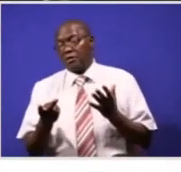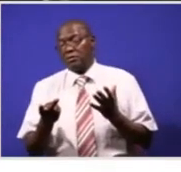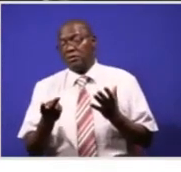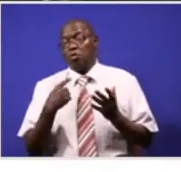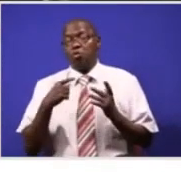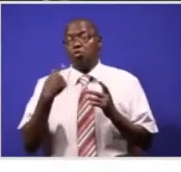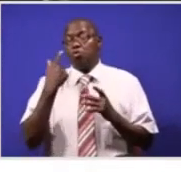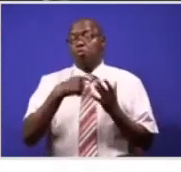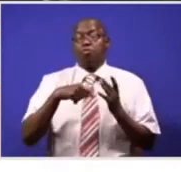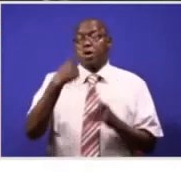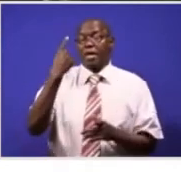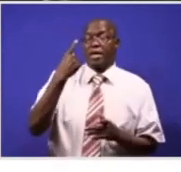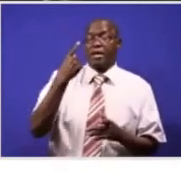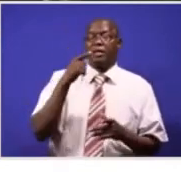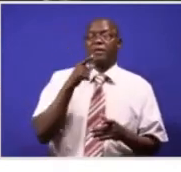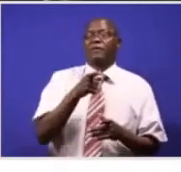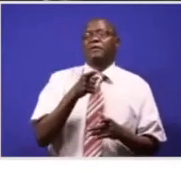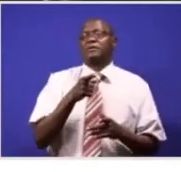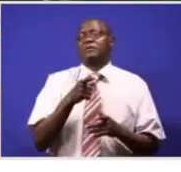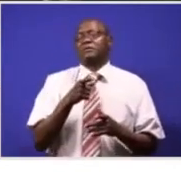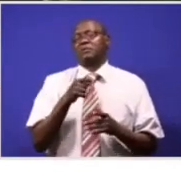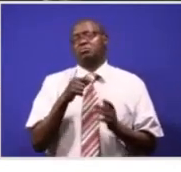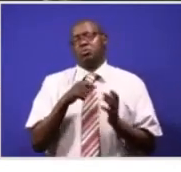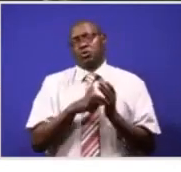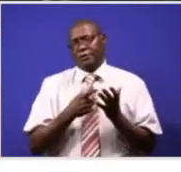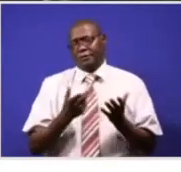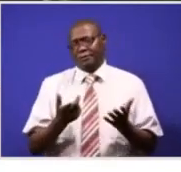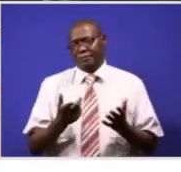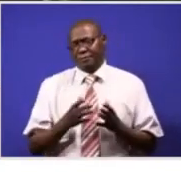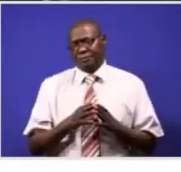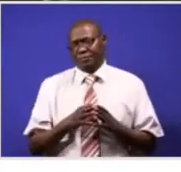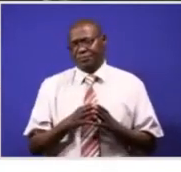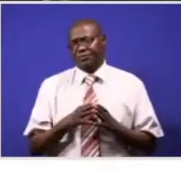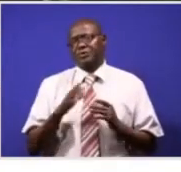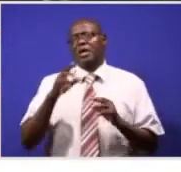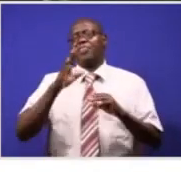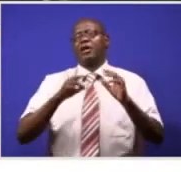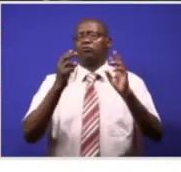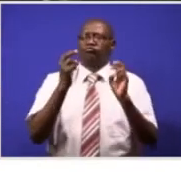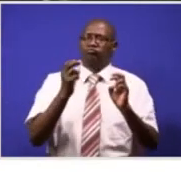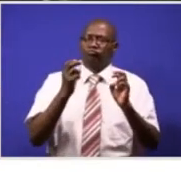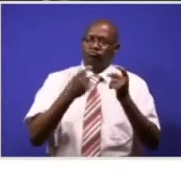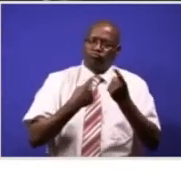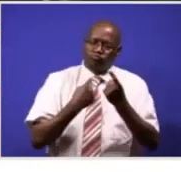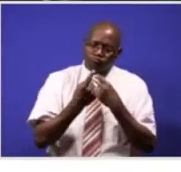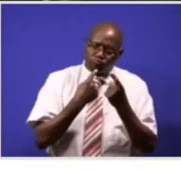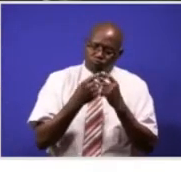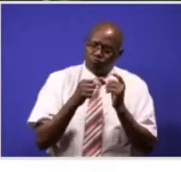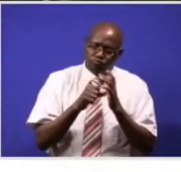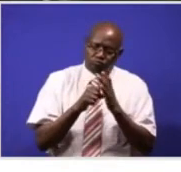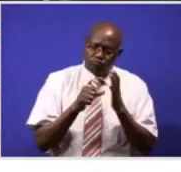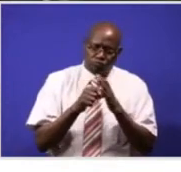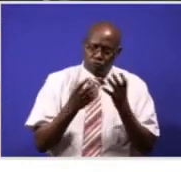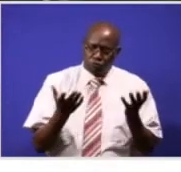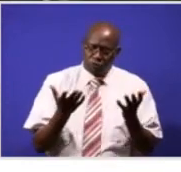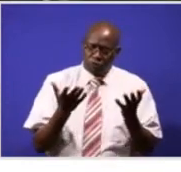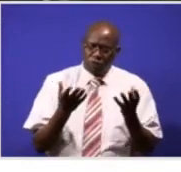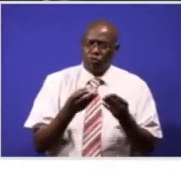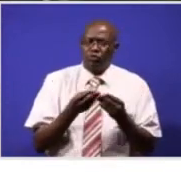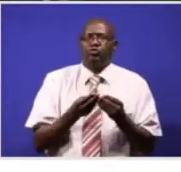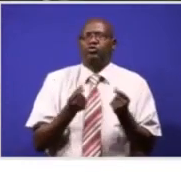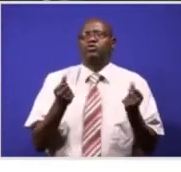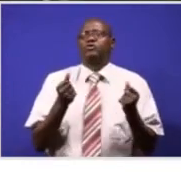That kind of thing. Other than sitting down, talking about where the problem is, resolving